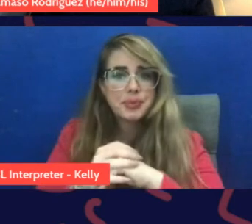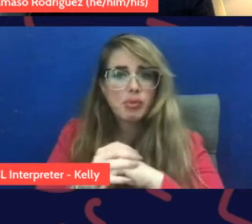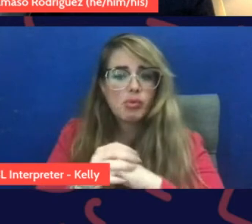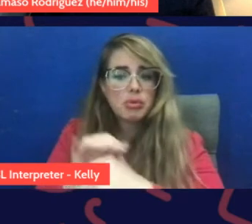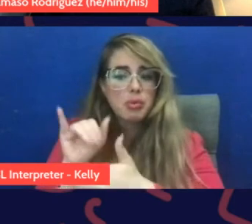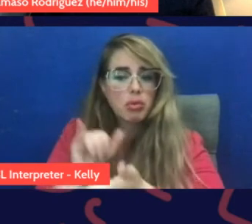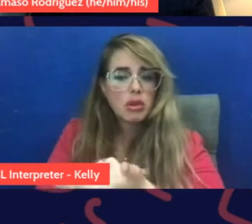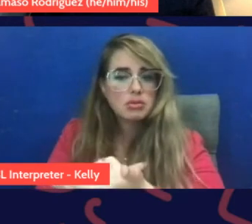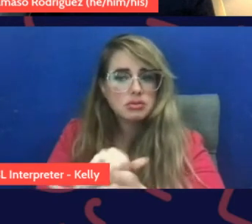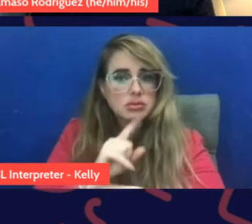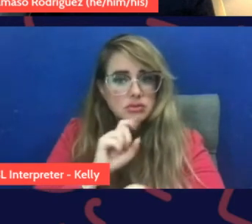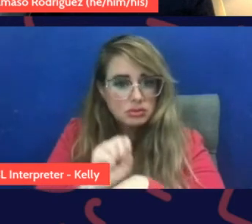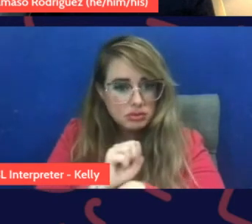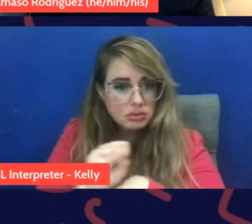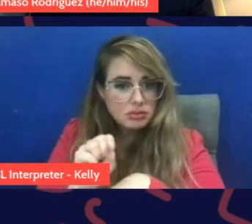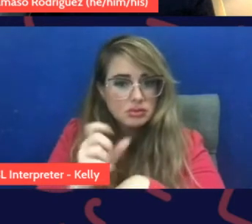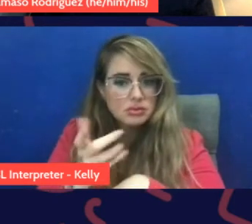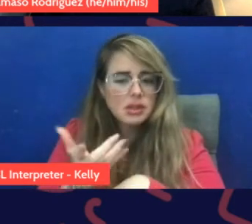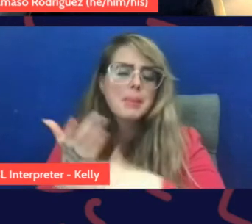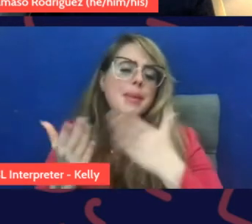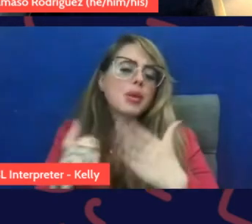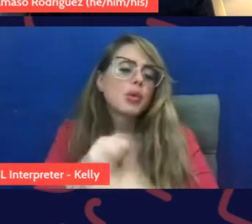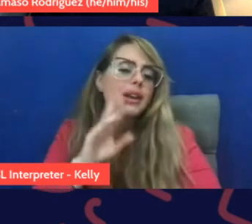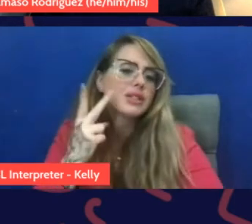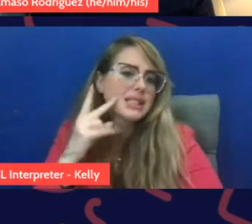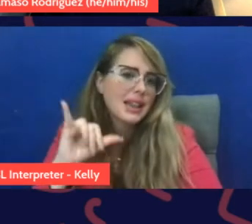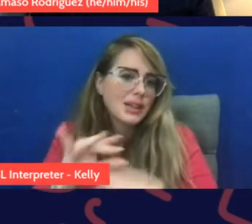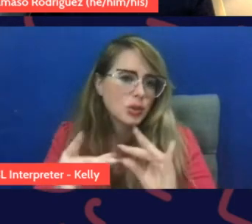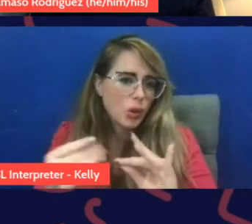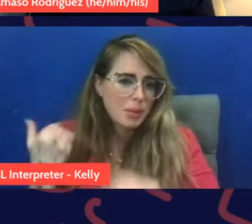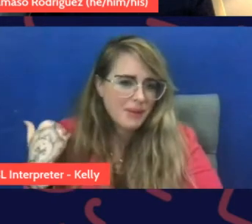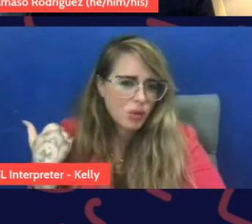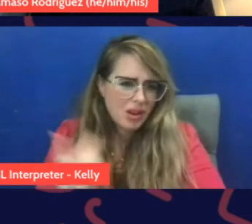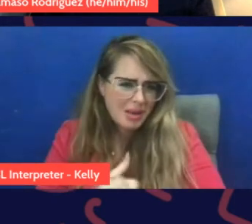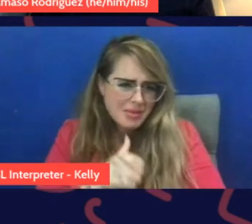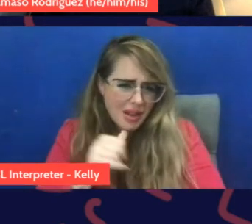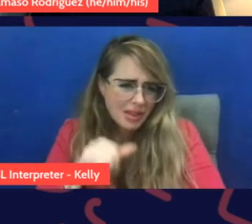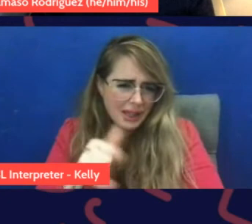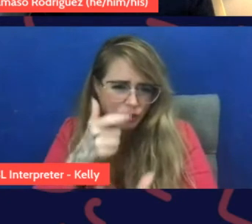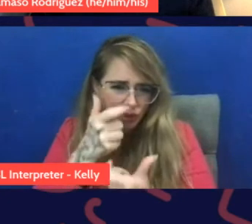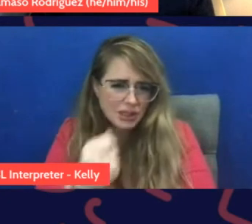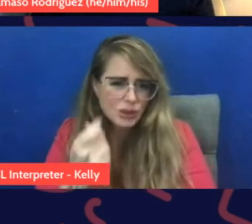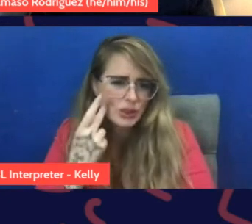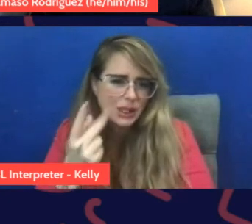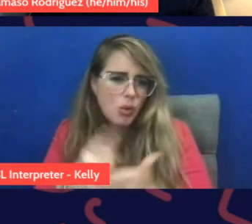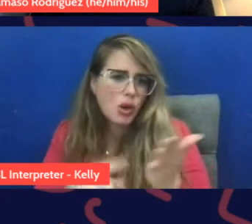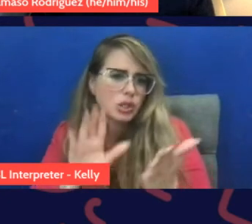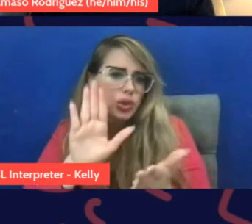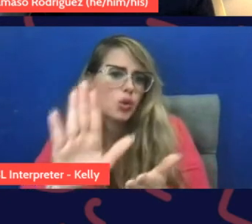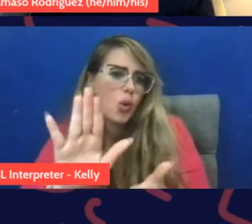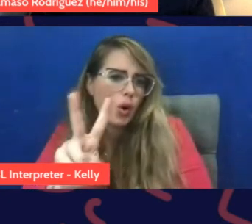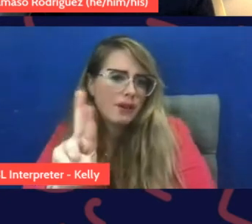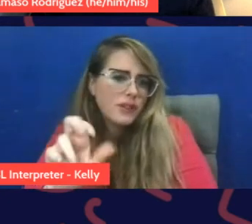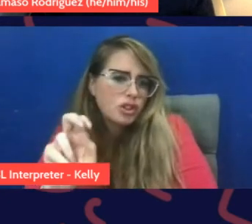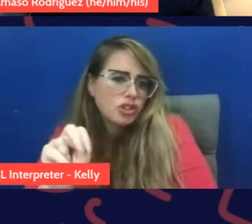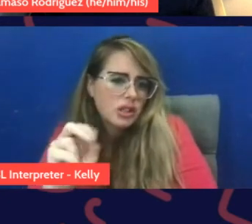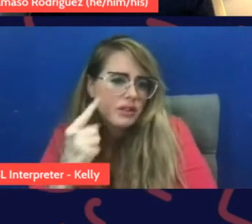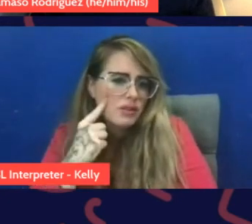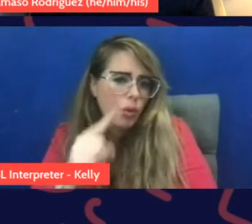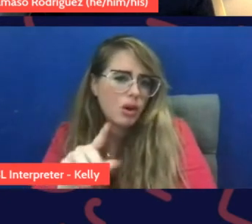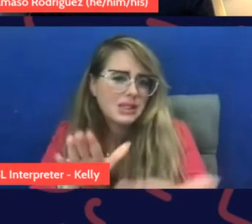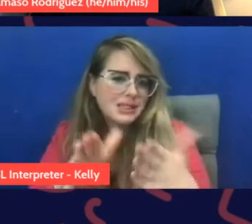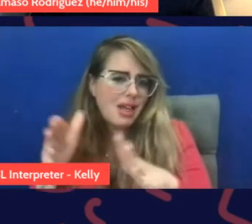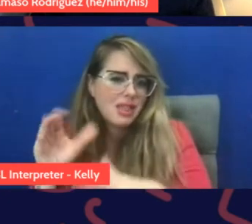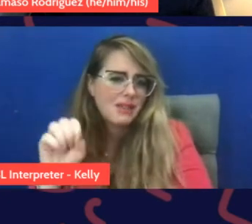that is, maybe we've never seen it before. I'm not that interested in, like, seeing what your version of Death of a Salesman is.